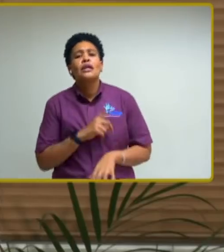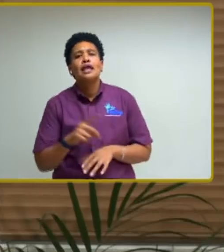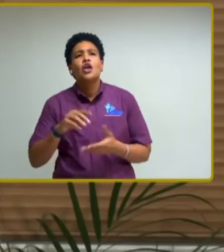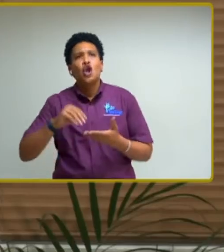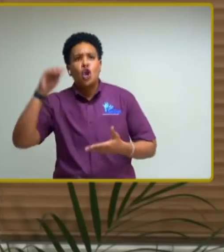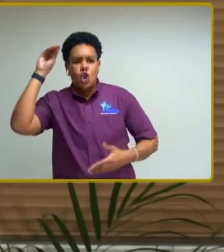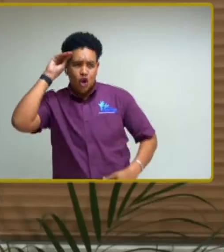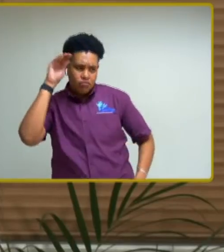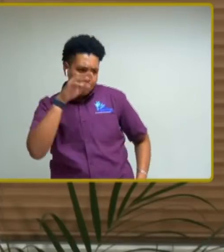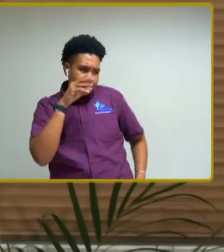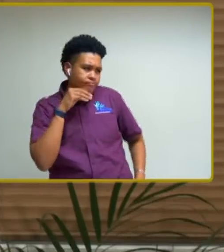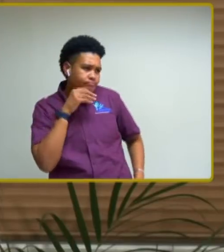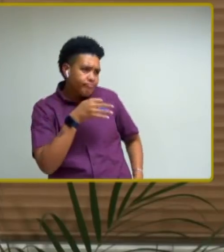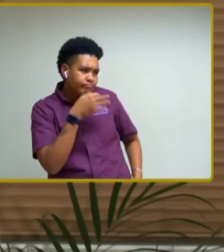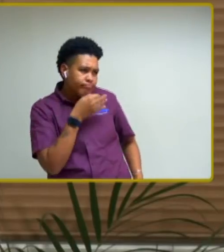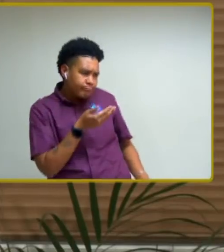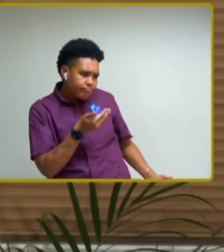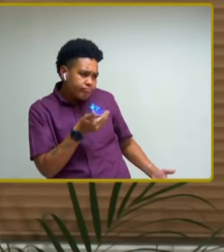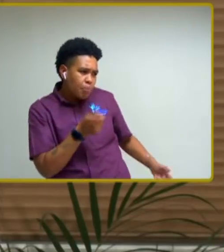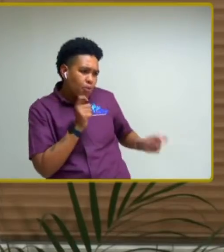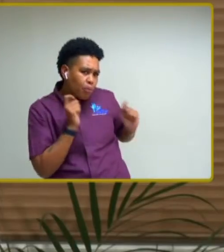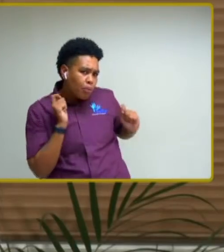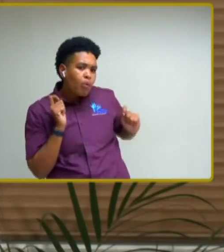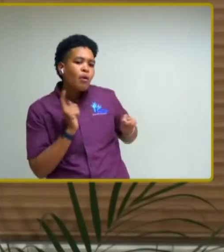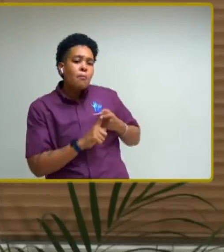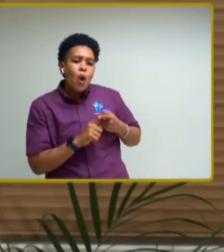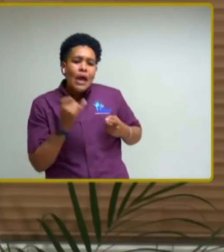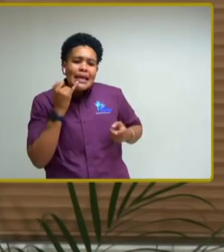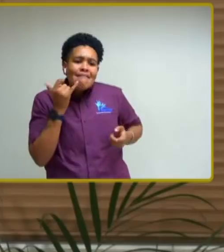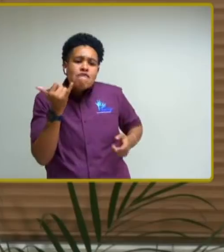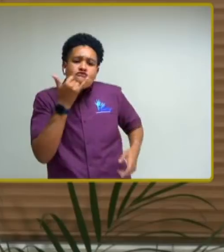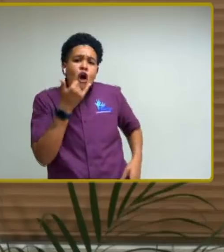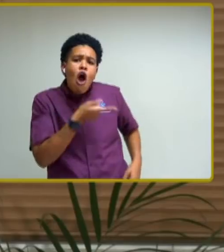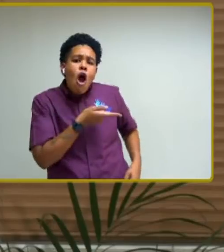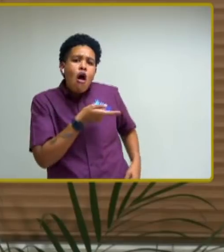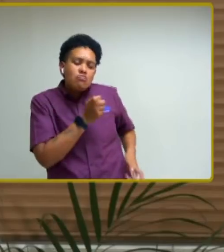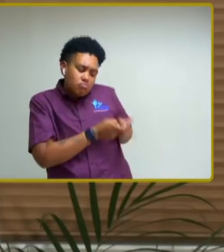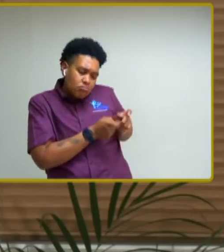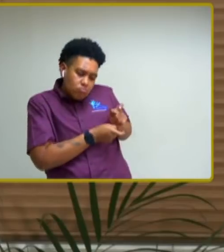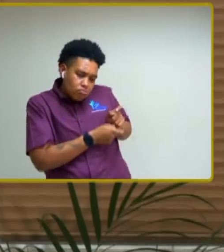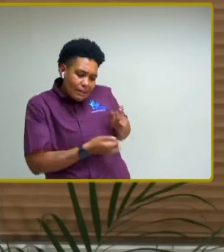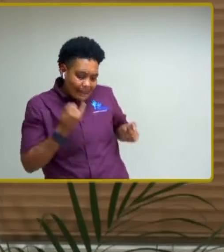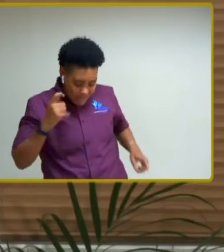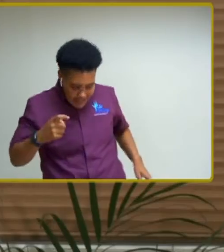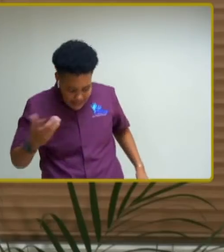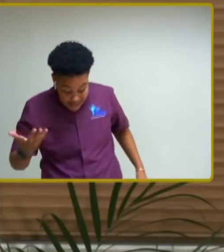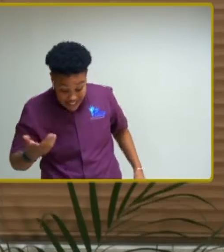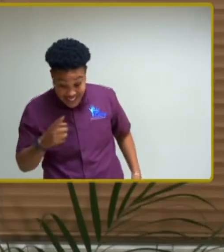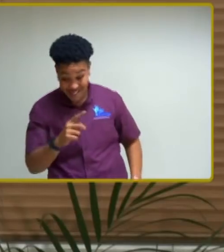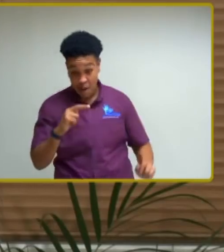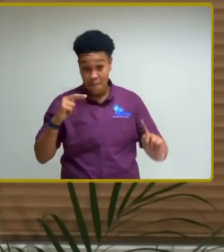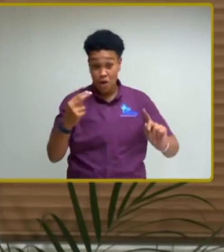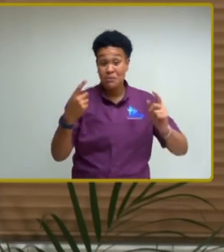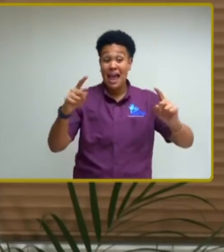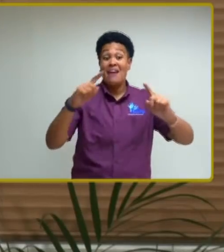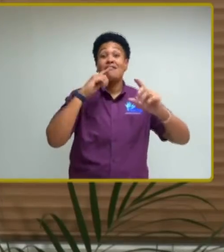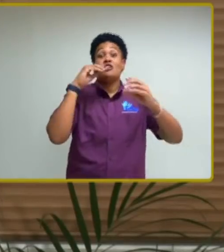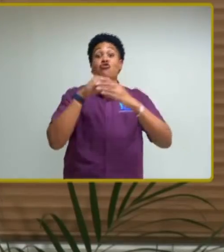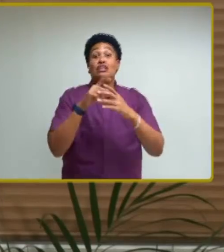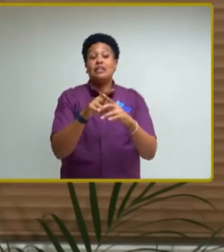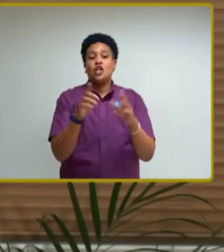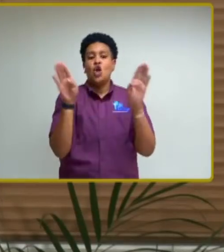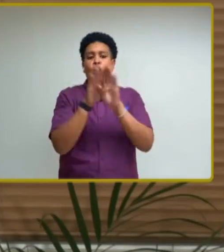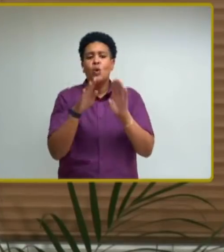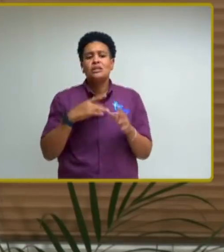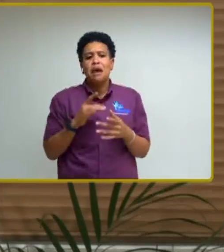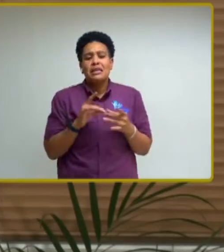learn from the experience and to make necessary corrections where we have to make them. From that perspective, and in